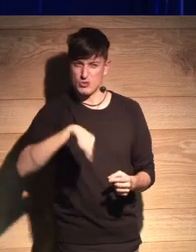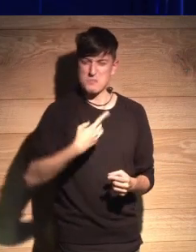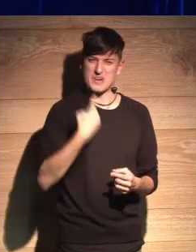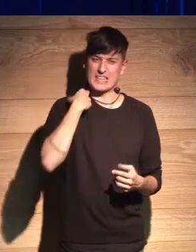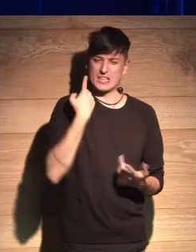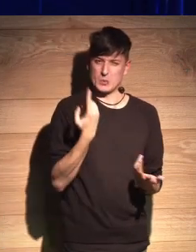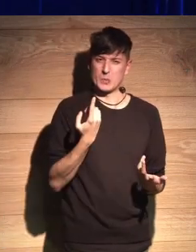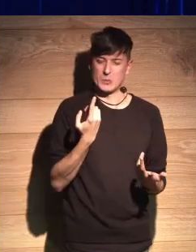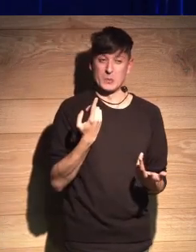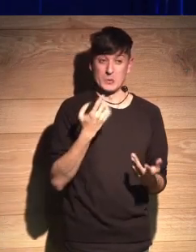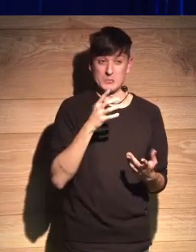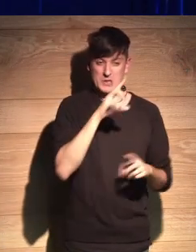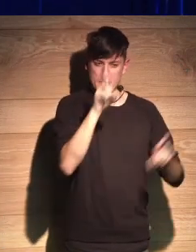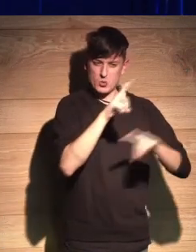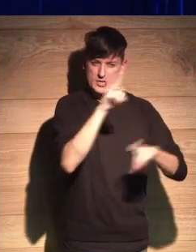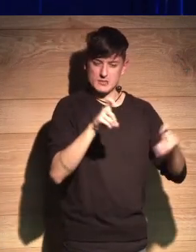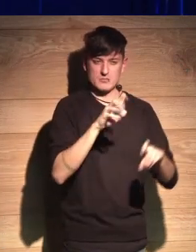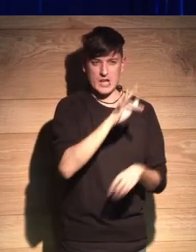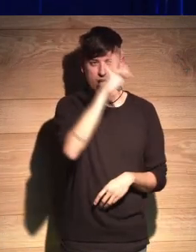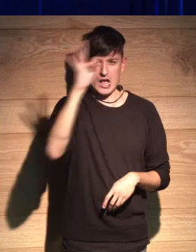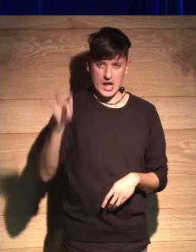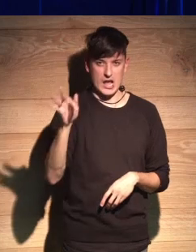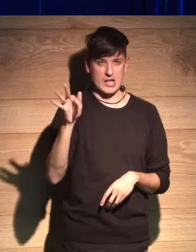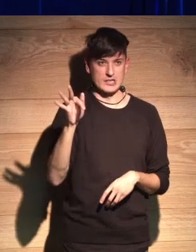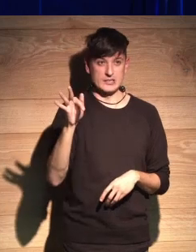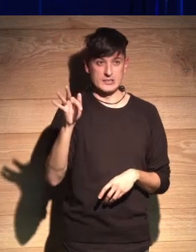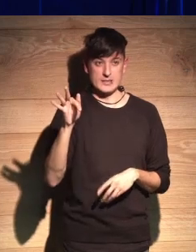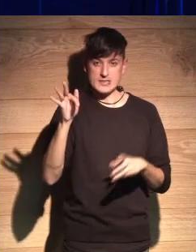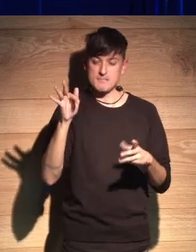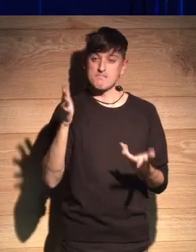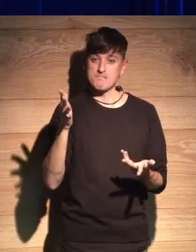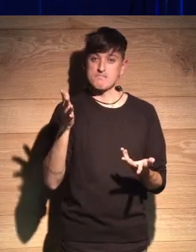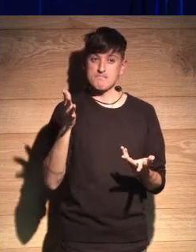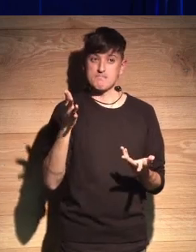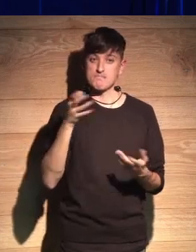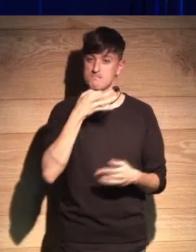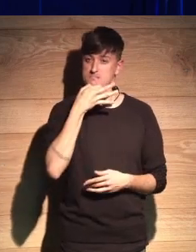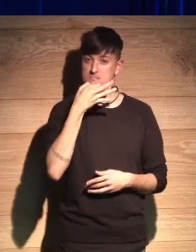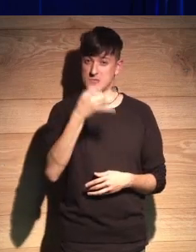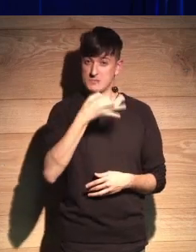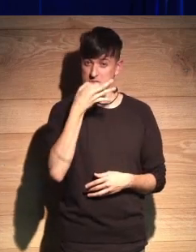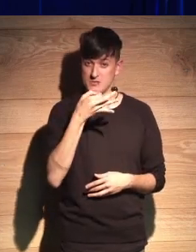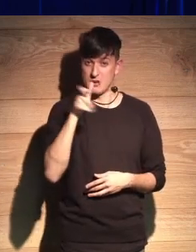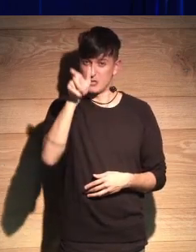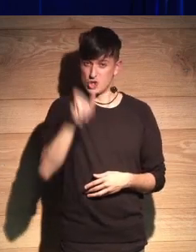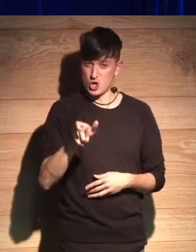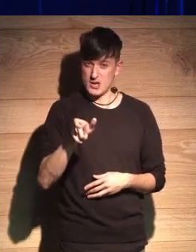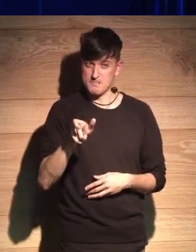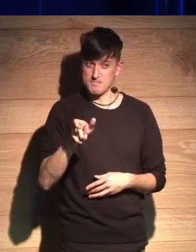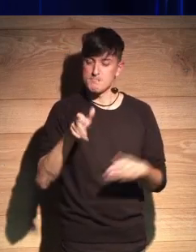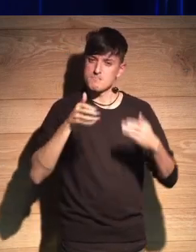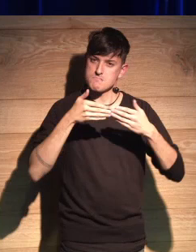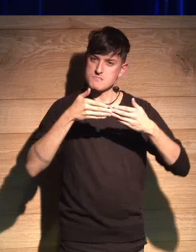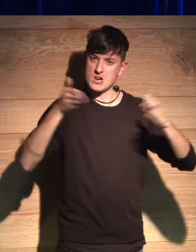designed by women. With those questions, we're going to go over to the next intervention, and with a person who is going to